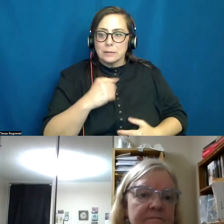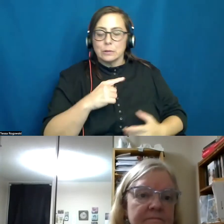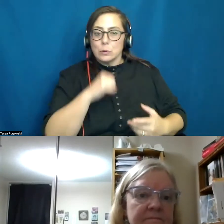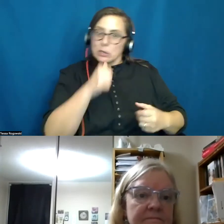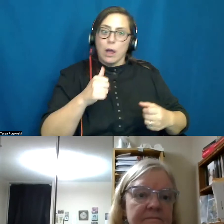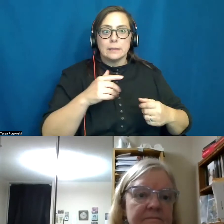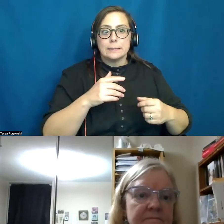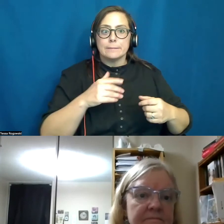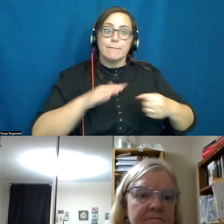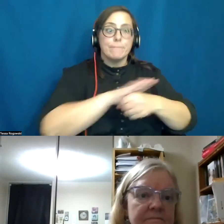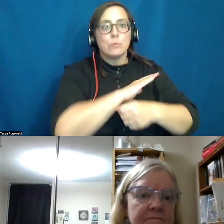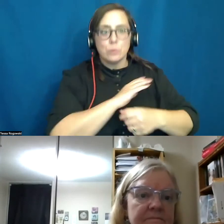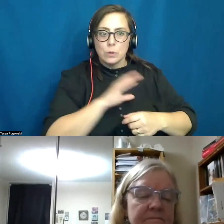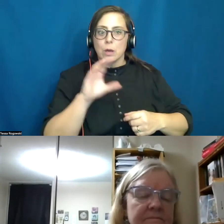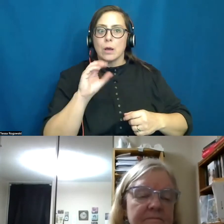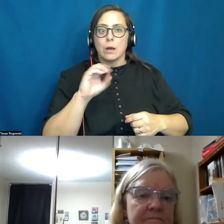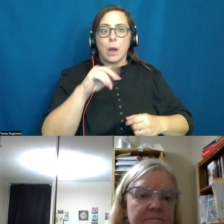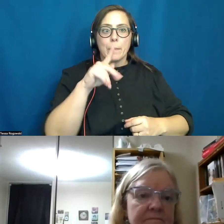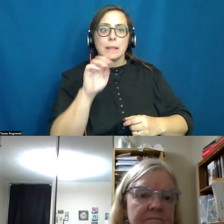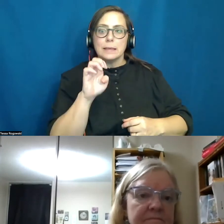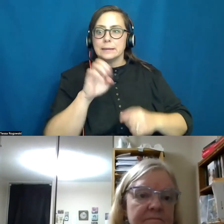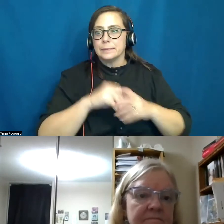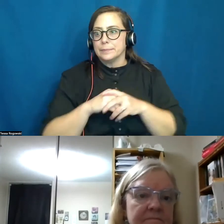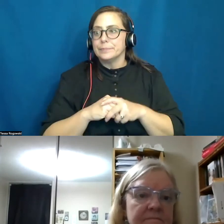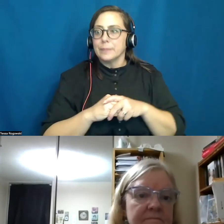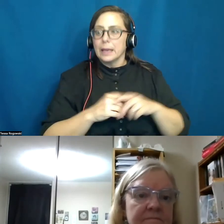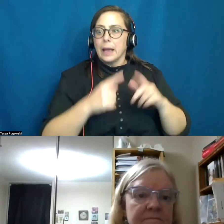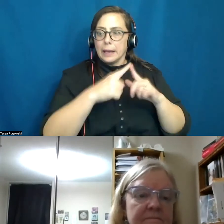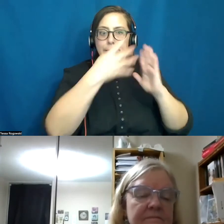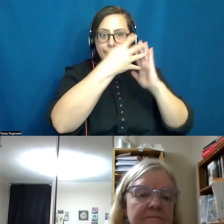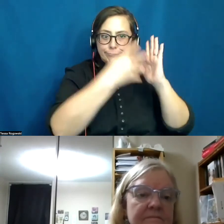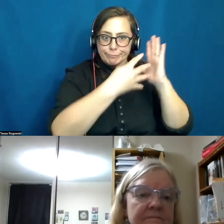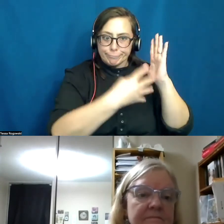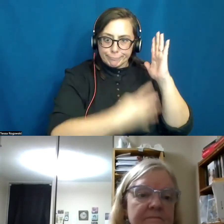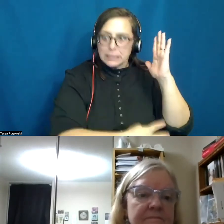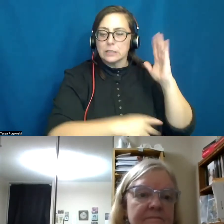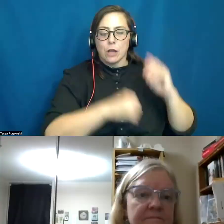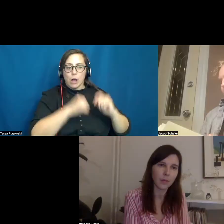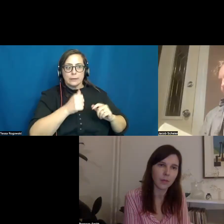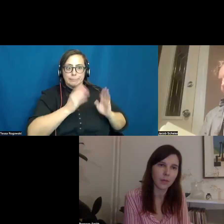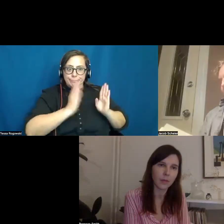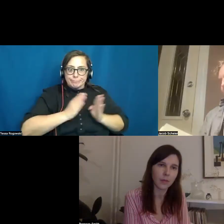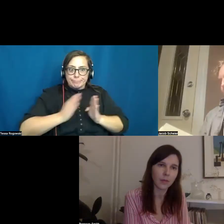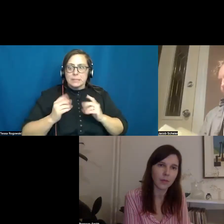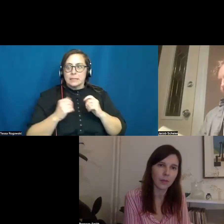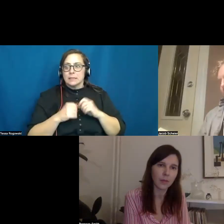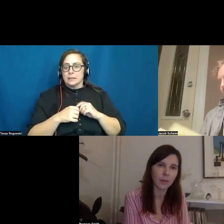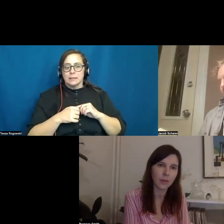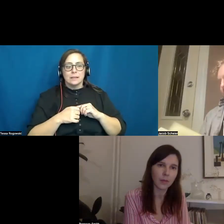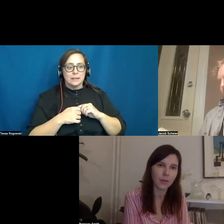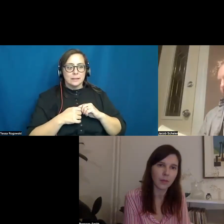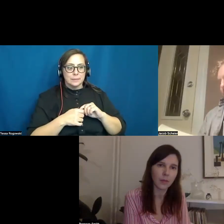I didn't do it to be so deliberately pushing back